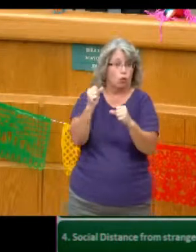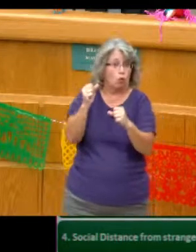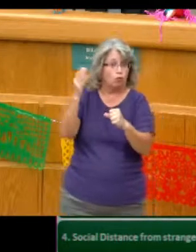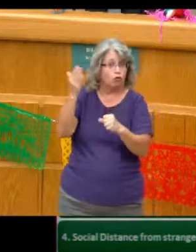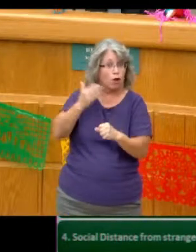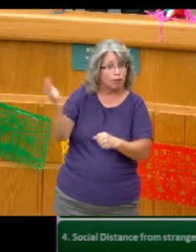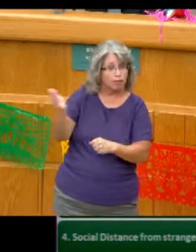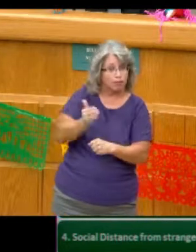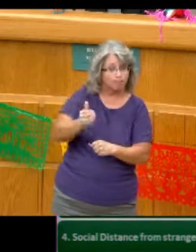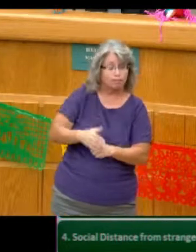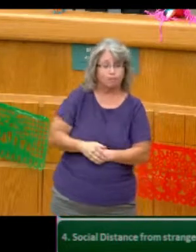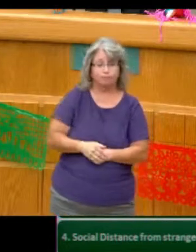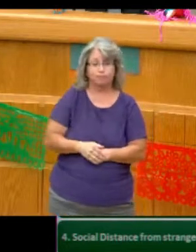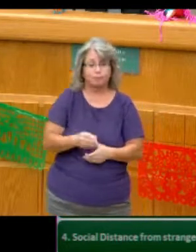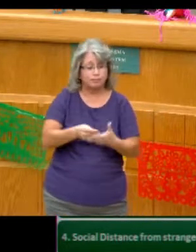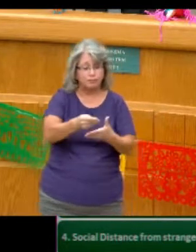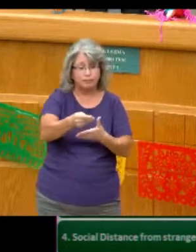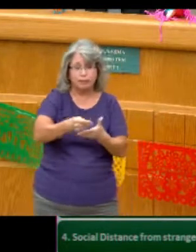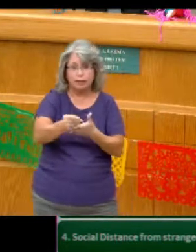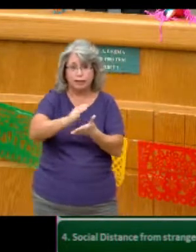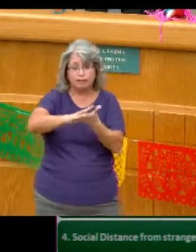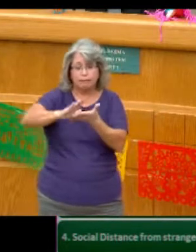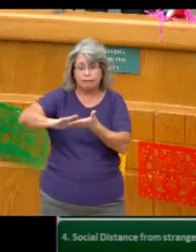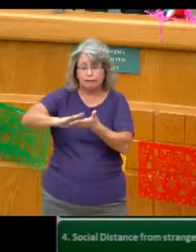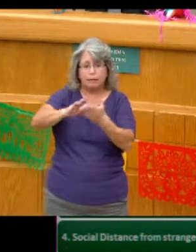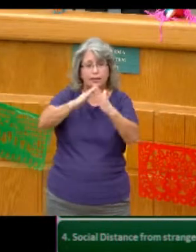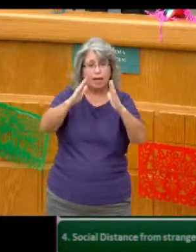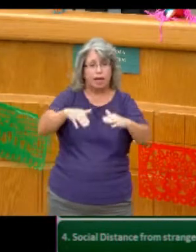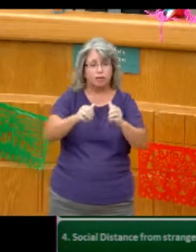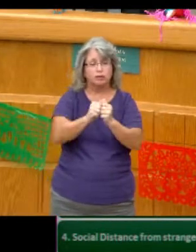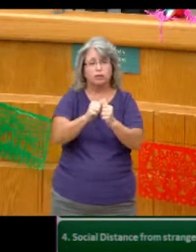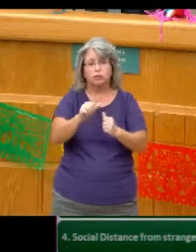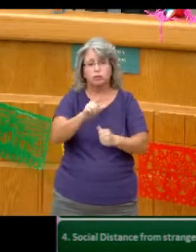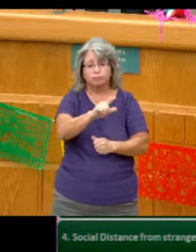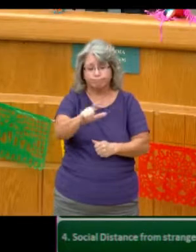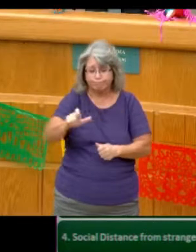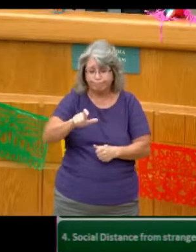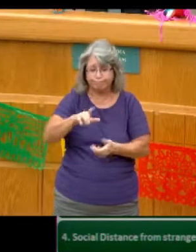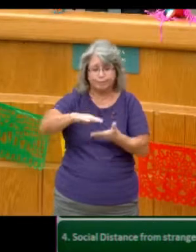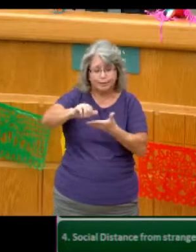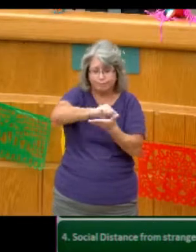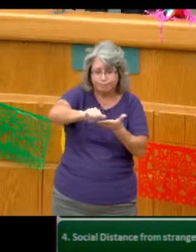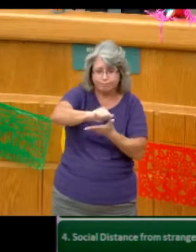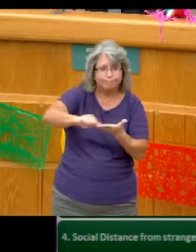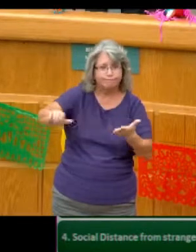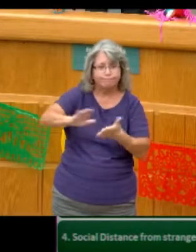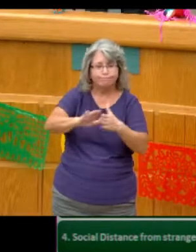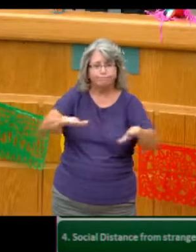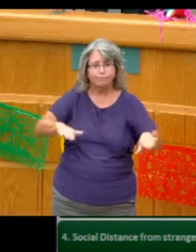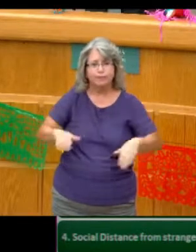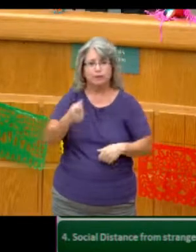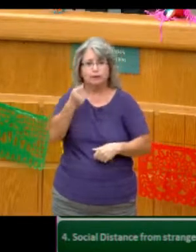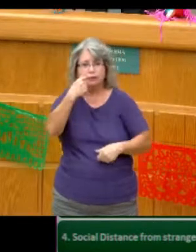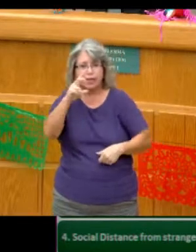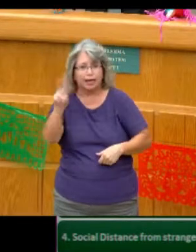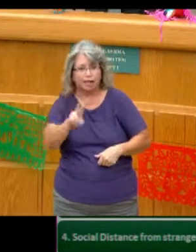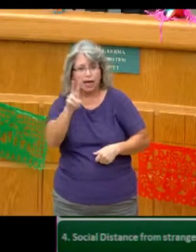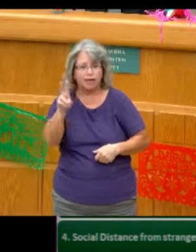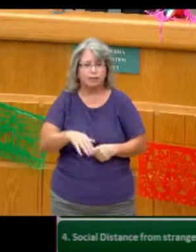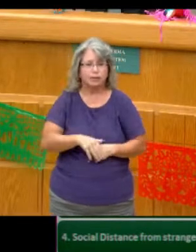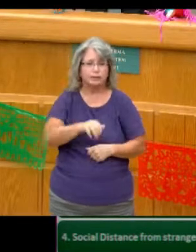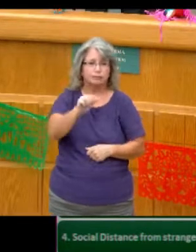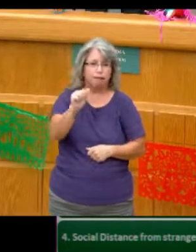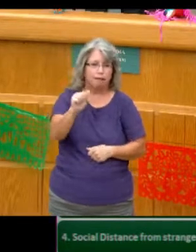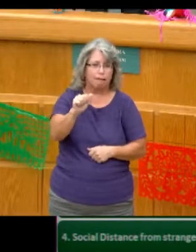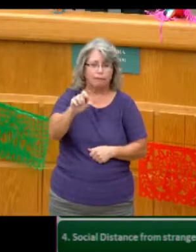other household disinfectants. Take your vitamins, the vitamin C and D and zinc. Get